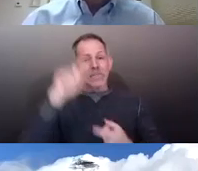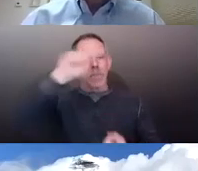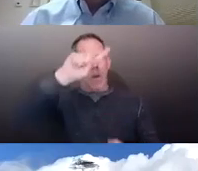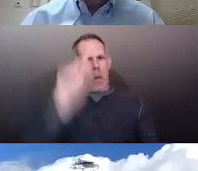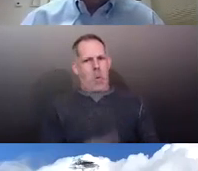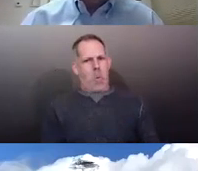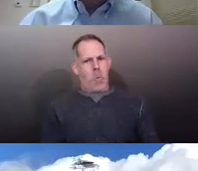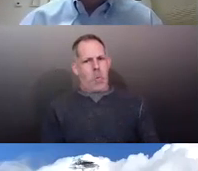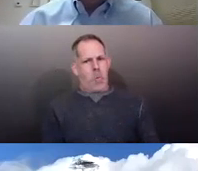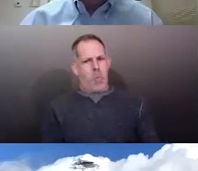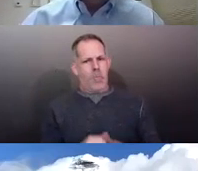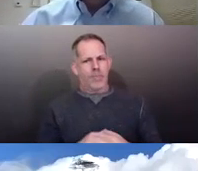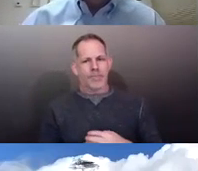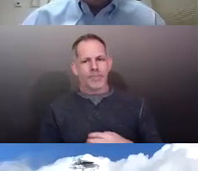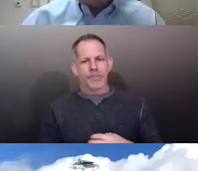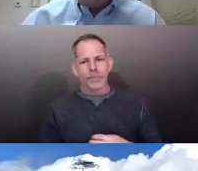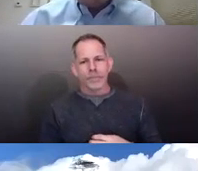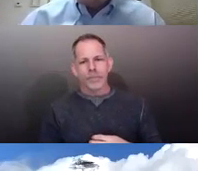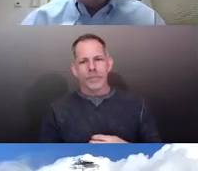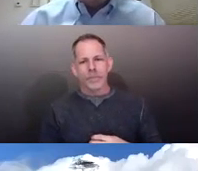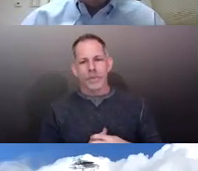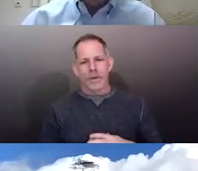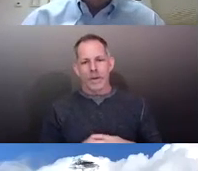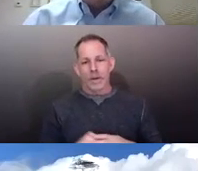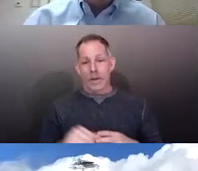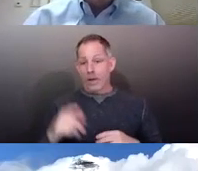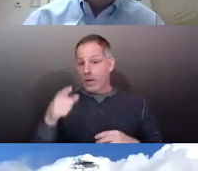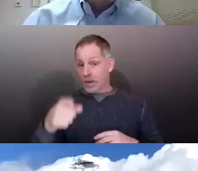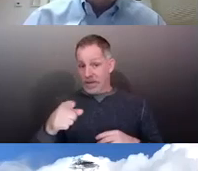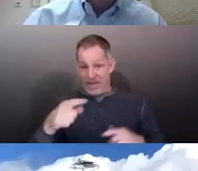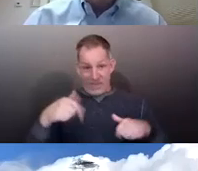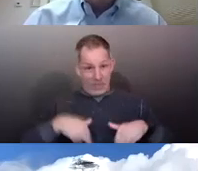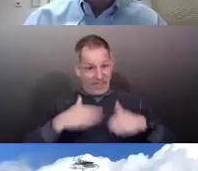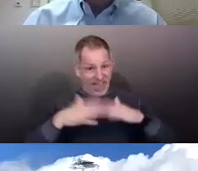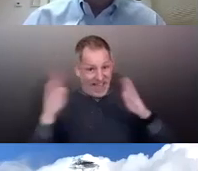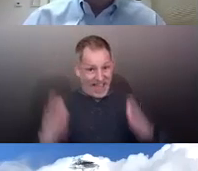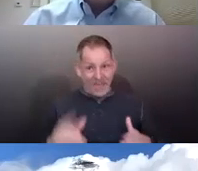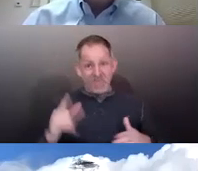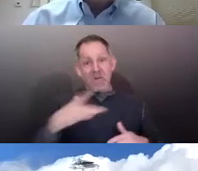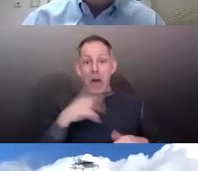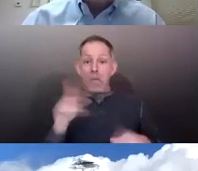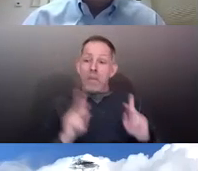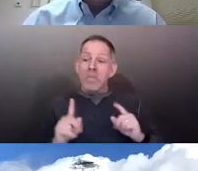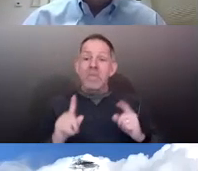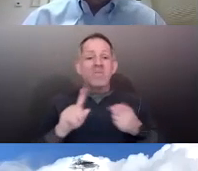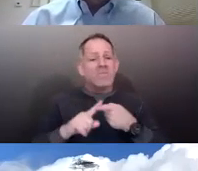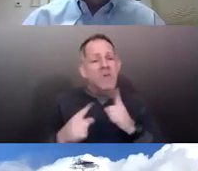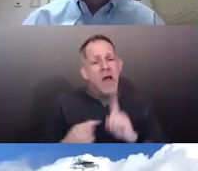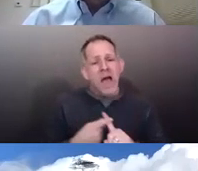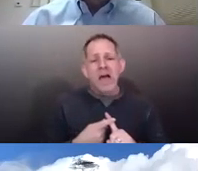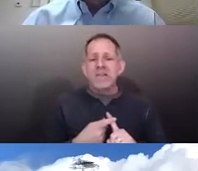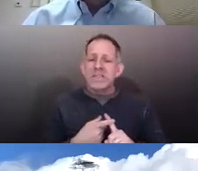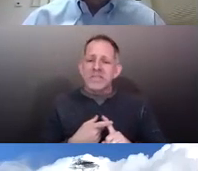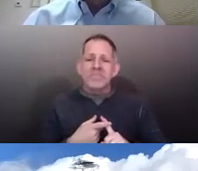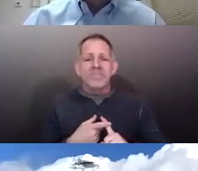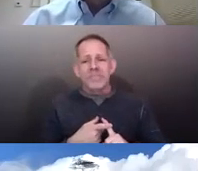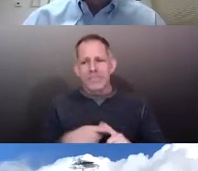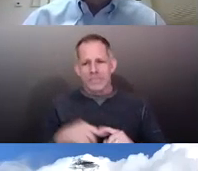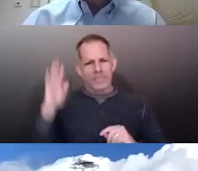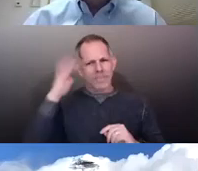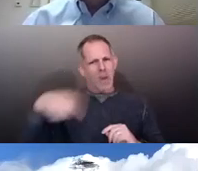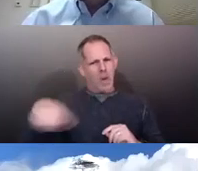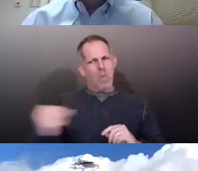go. And although you like people and they're your friends or your associates and they're good people, I